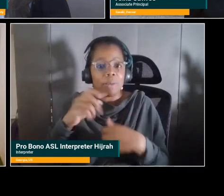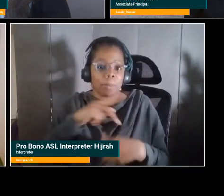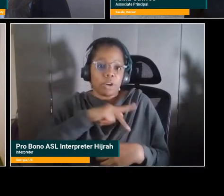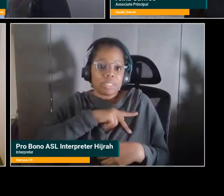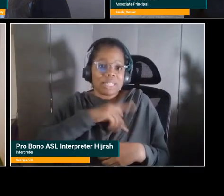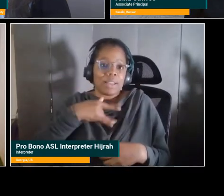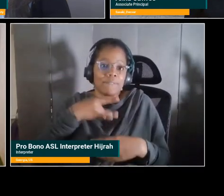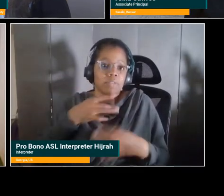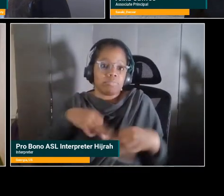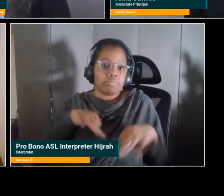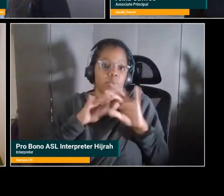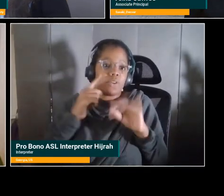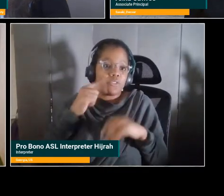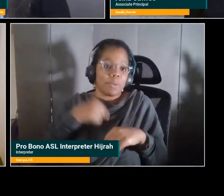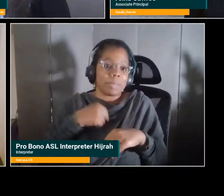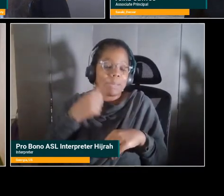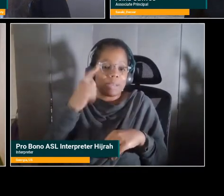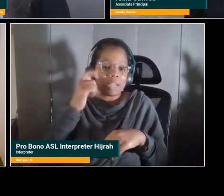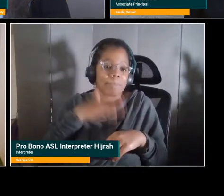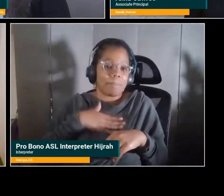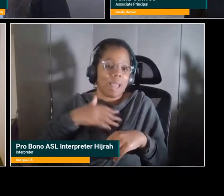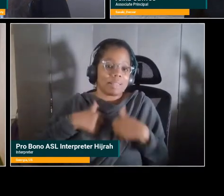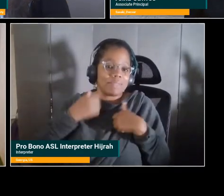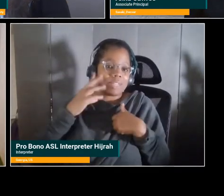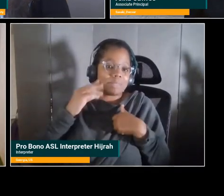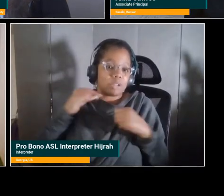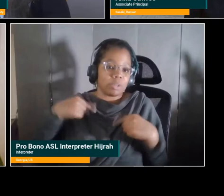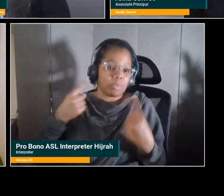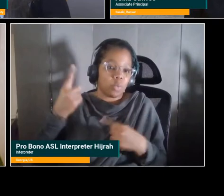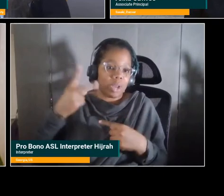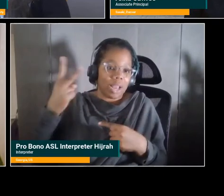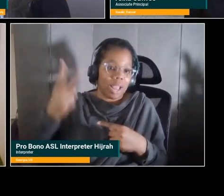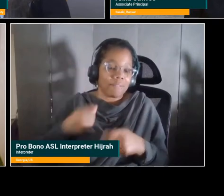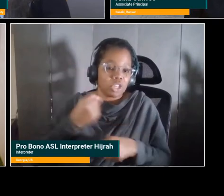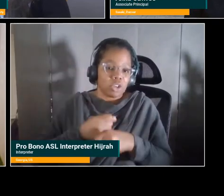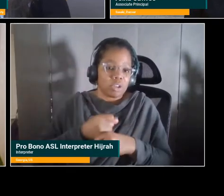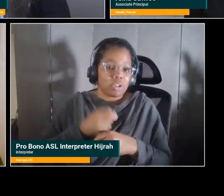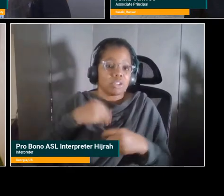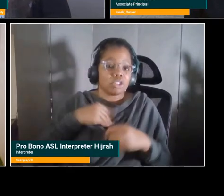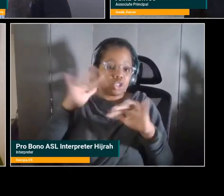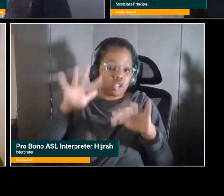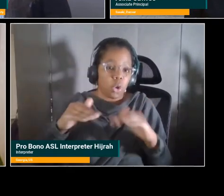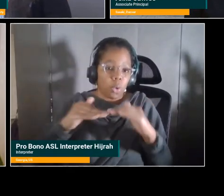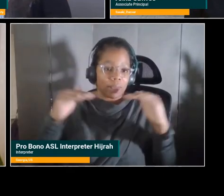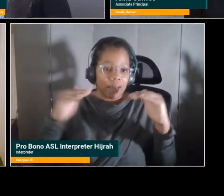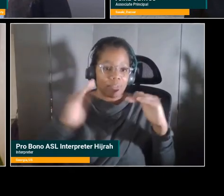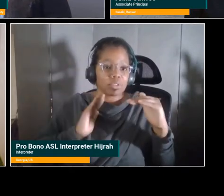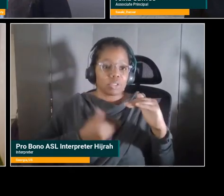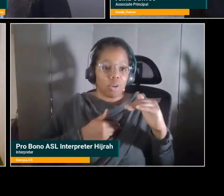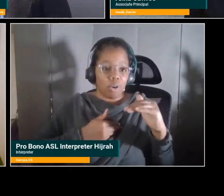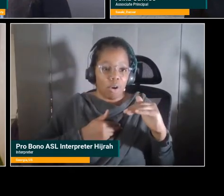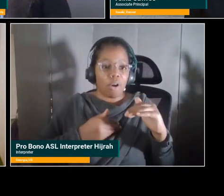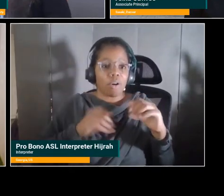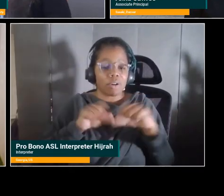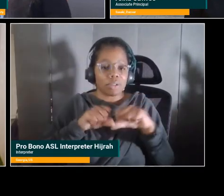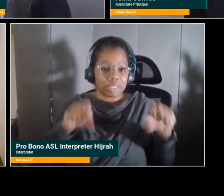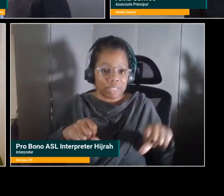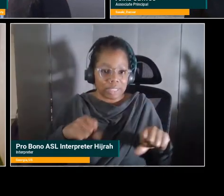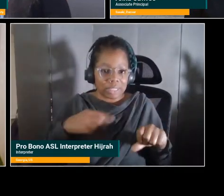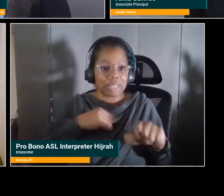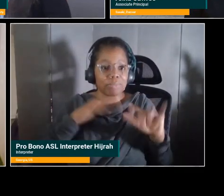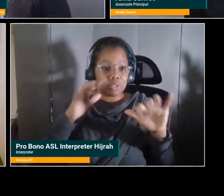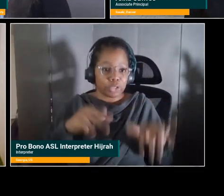relevant to me over just lived experience in the last year and a half of snow levels and our system of snow parks